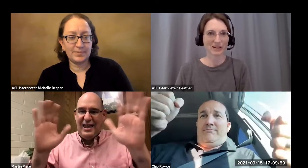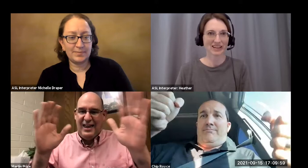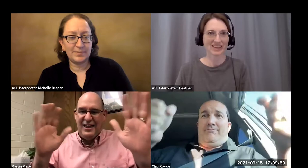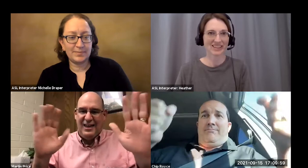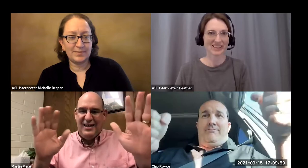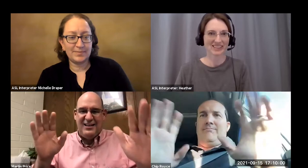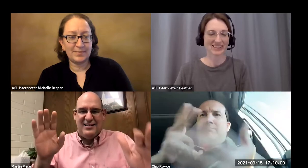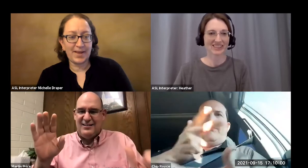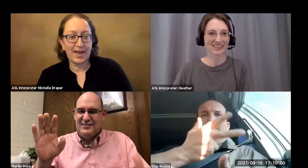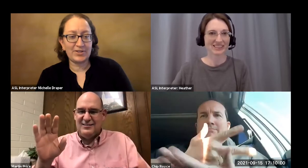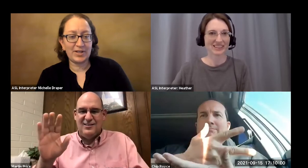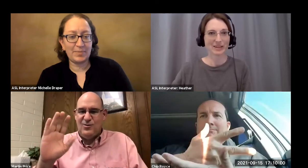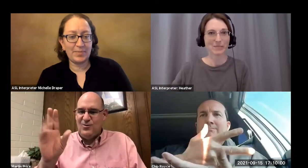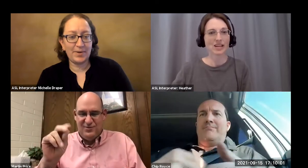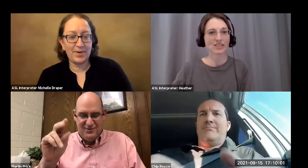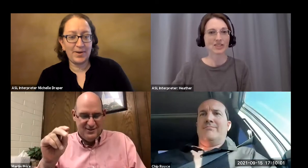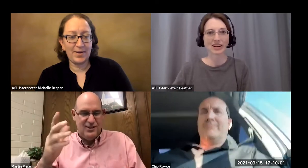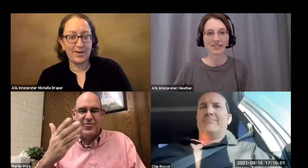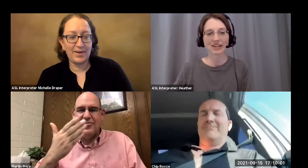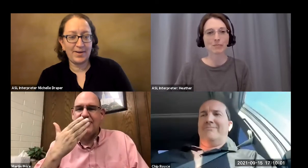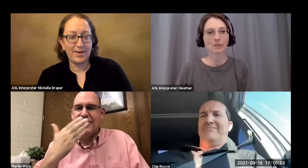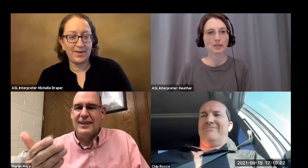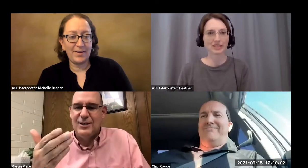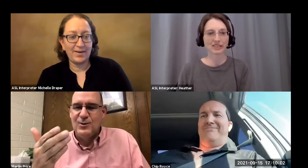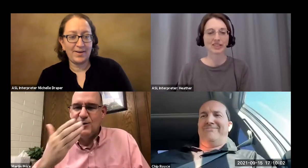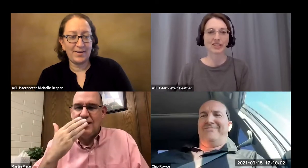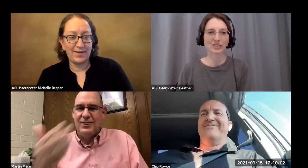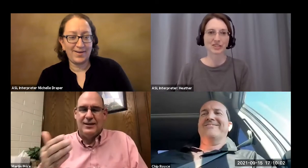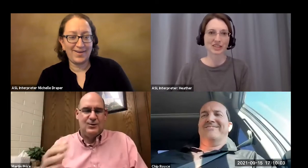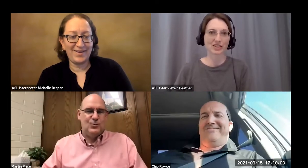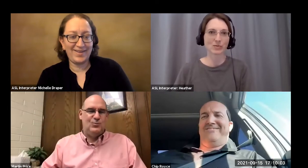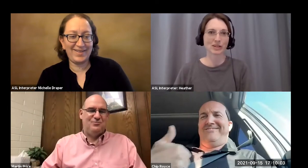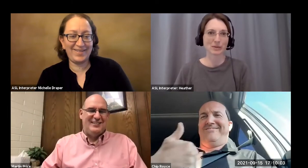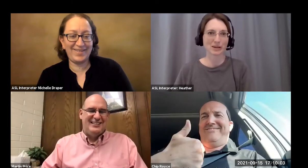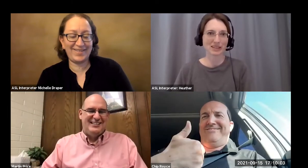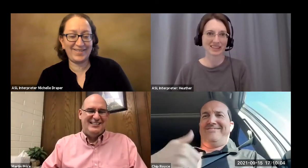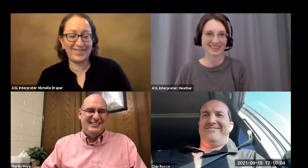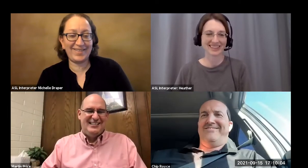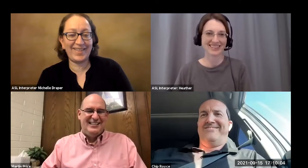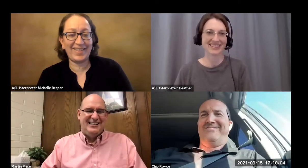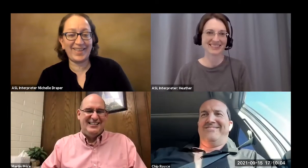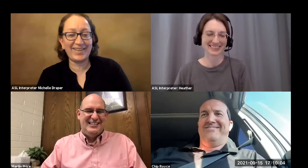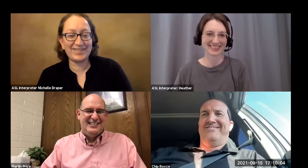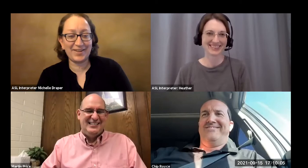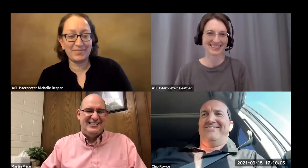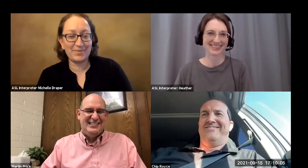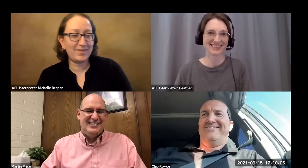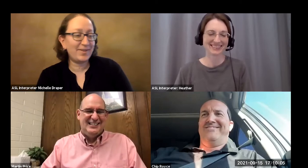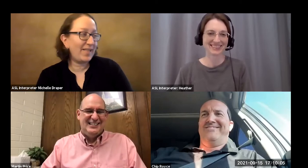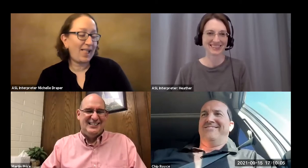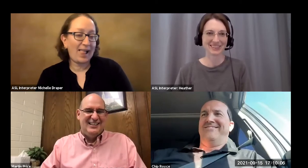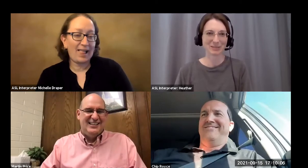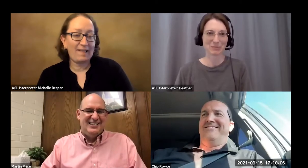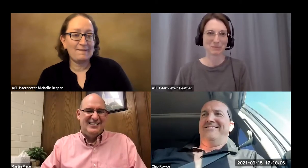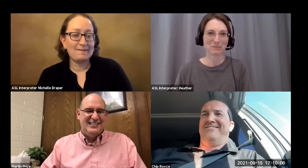Hi, everybody. Hi, Chip. I'm not driving. I'm pulled over, just so you're not too worried about me. Thanks, Chip.